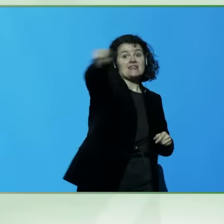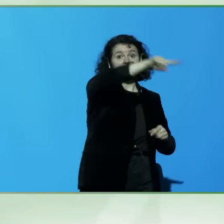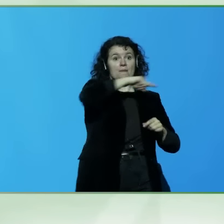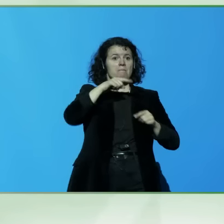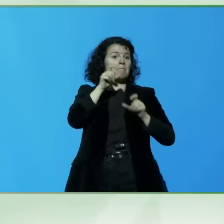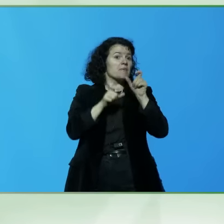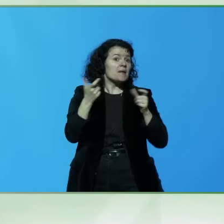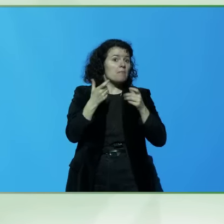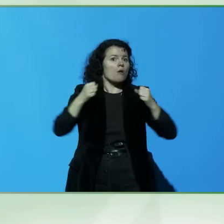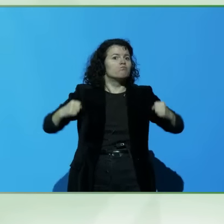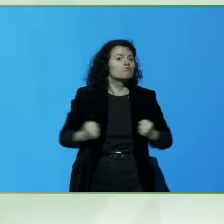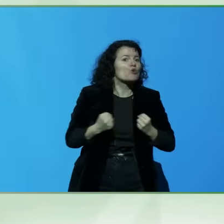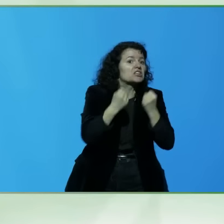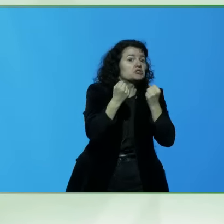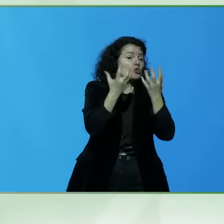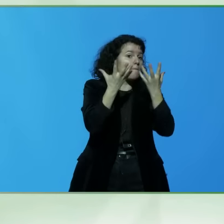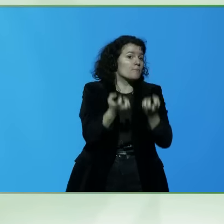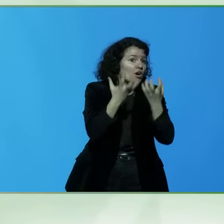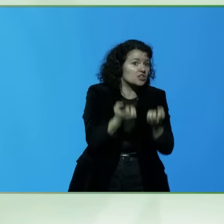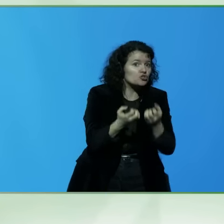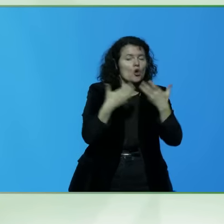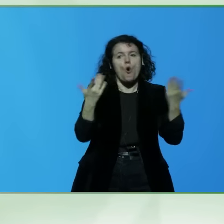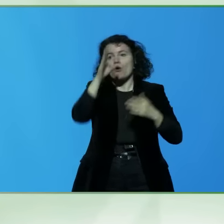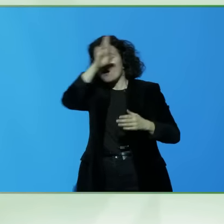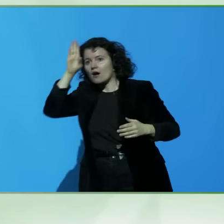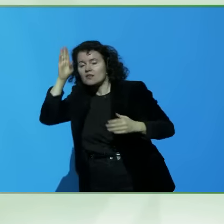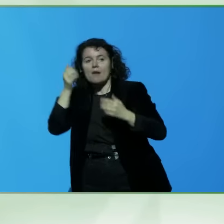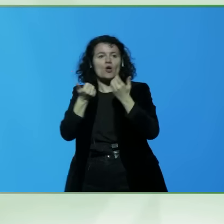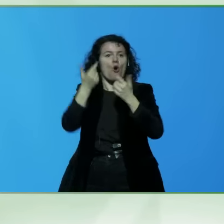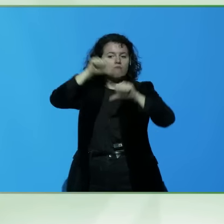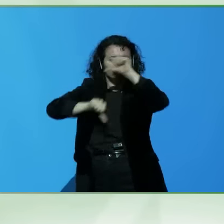that accessibility is not a constraint on